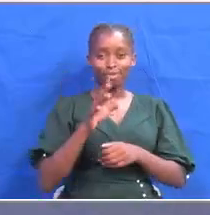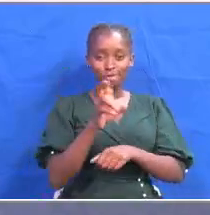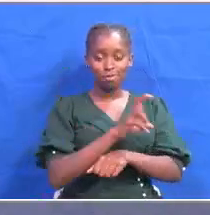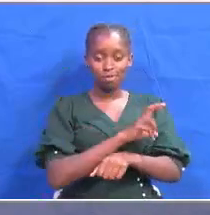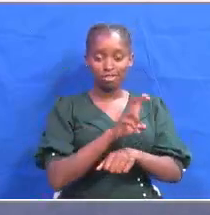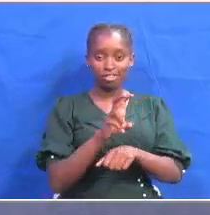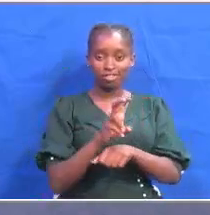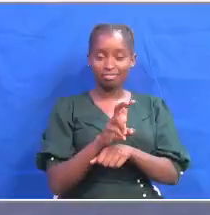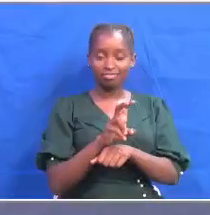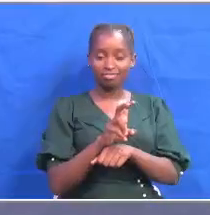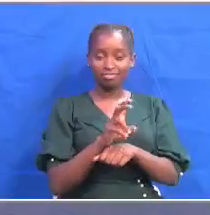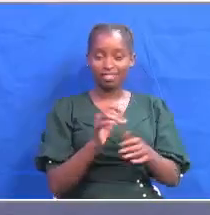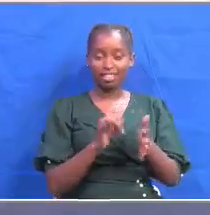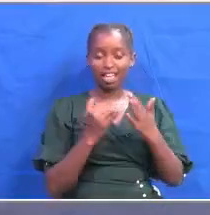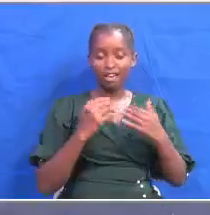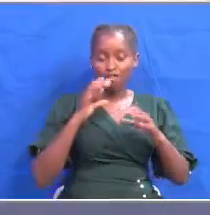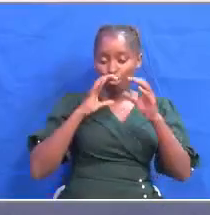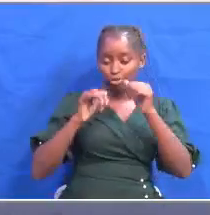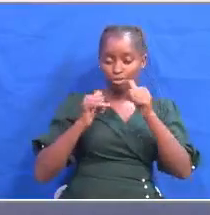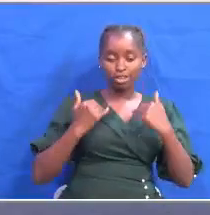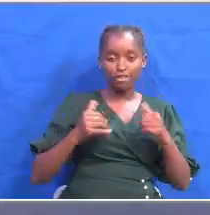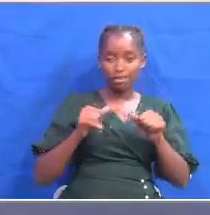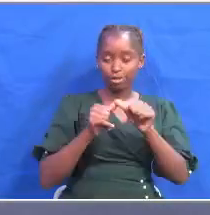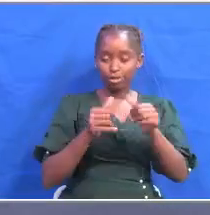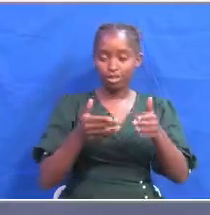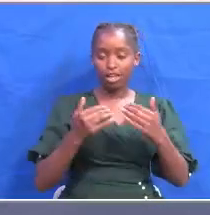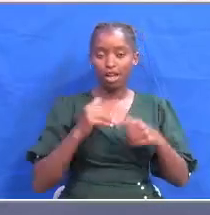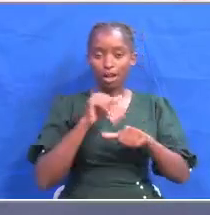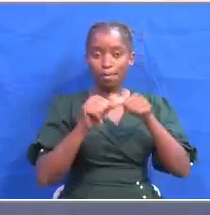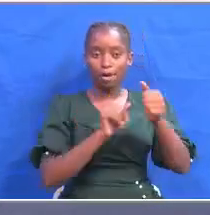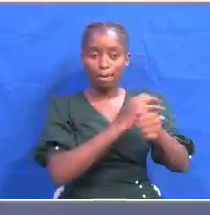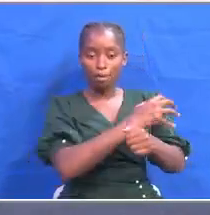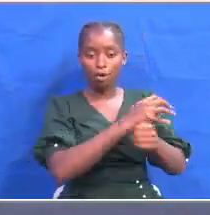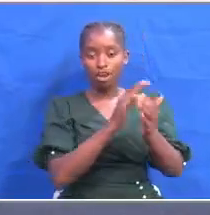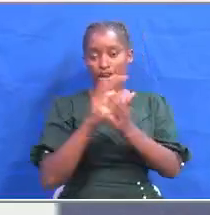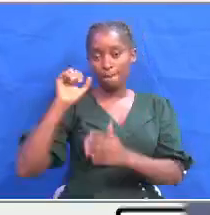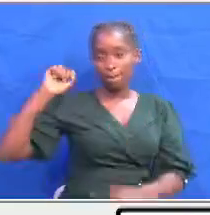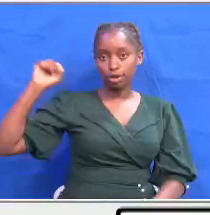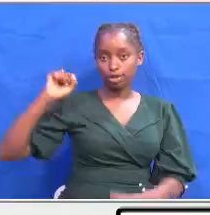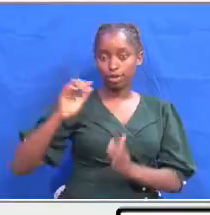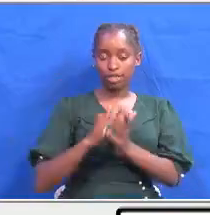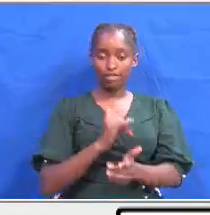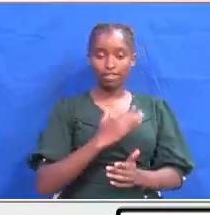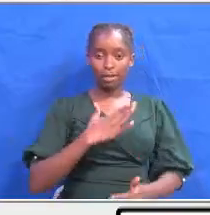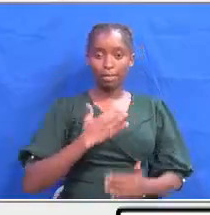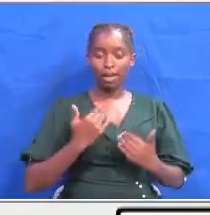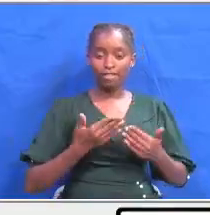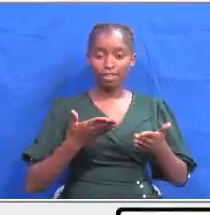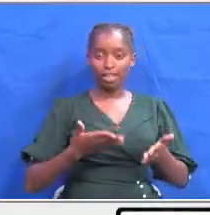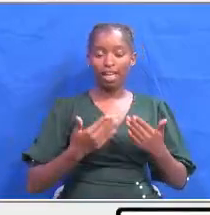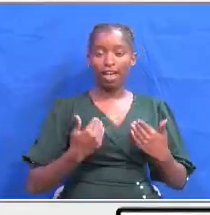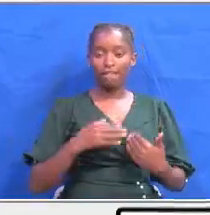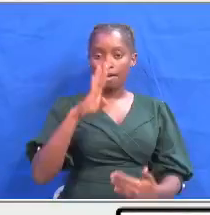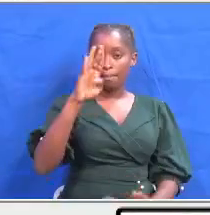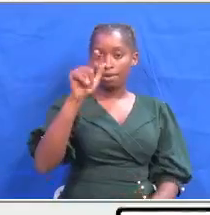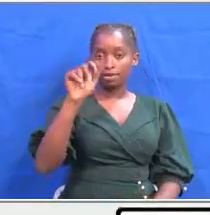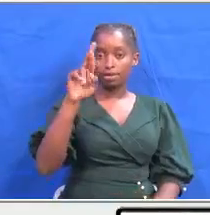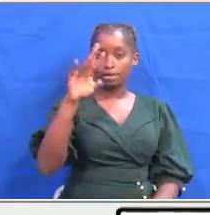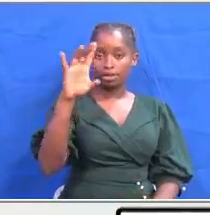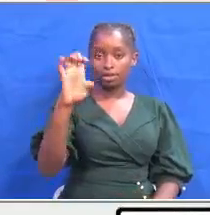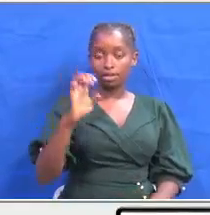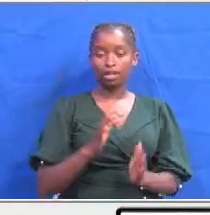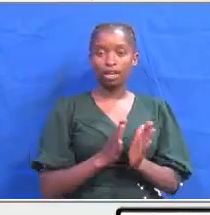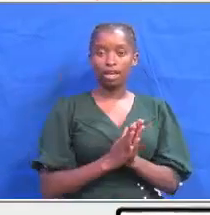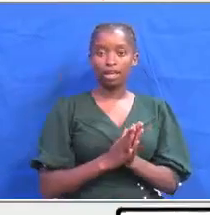Sport, a fiery conversation right here on Power and Politics with my guests, Ishmael Nyaribo, Beatrice Elachi, and Joshua Kiptoo.